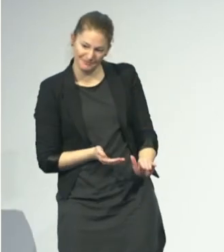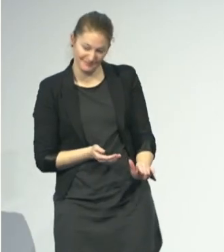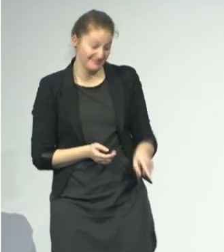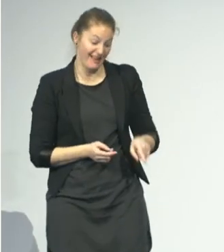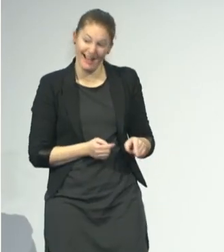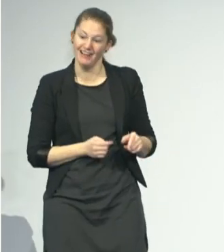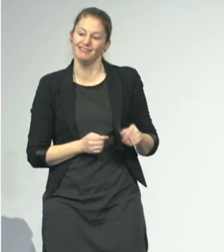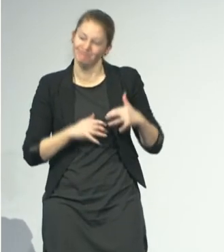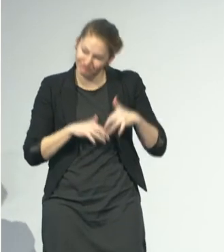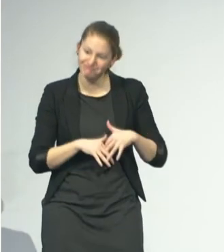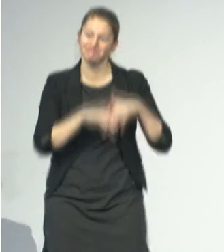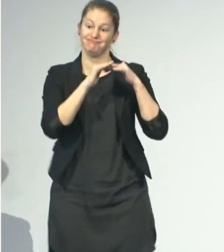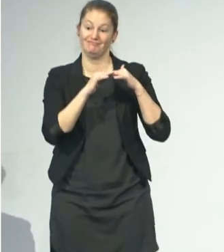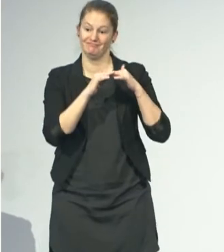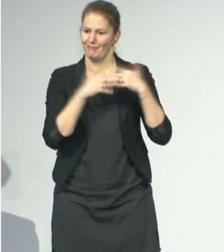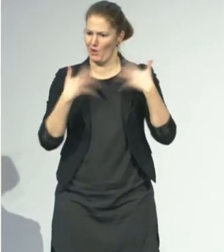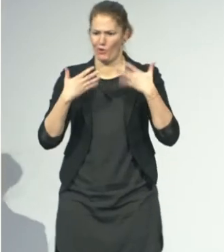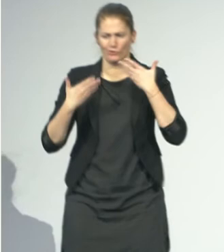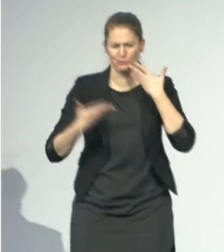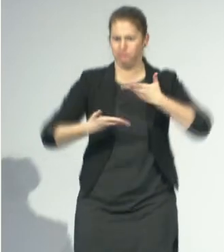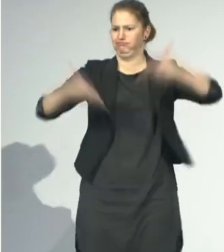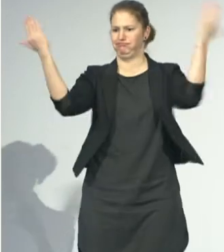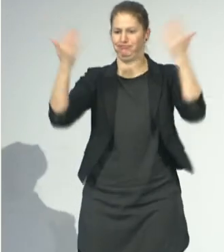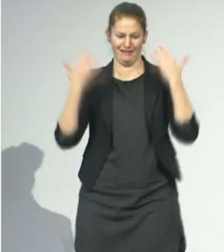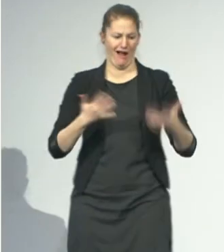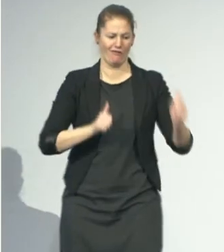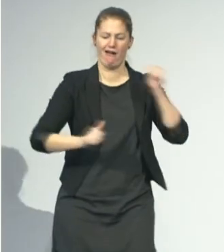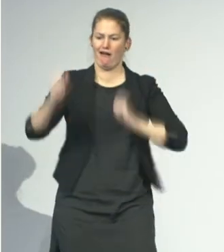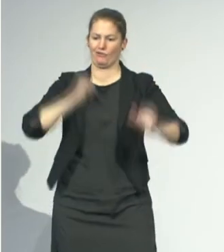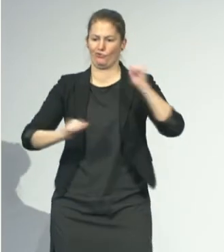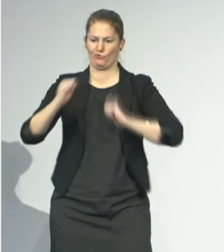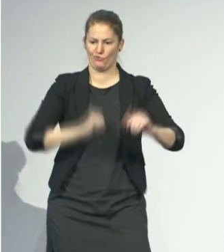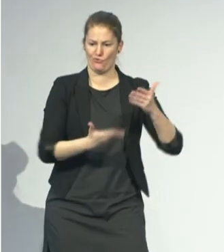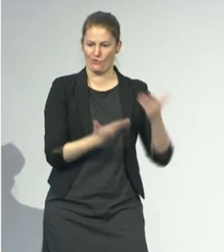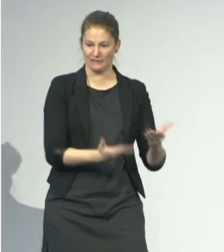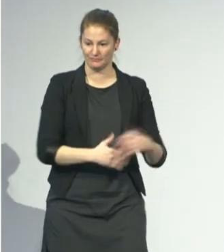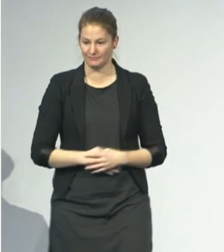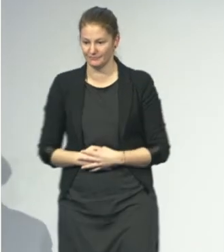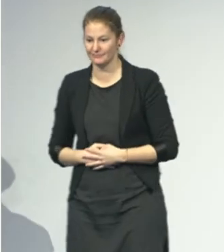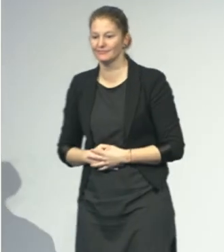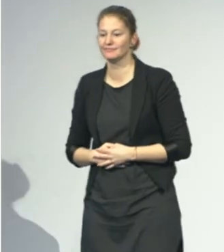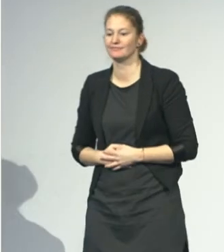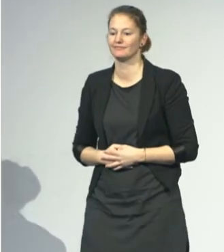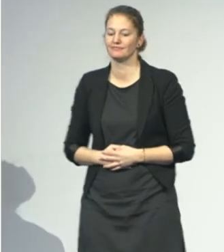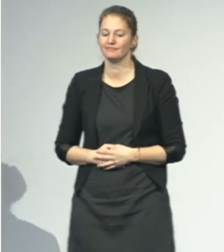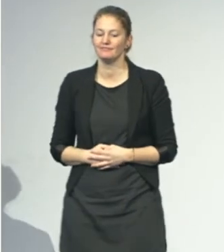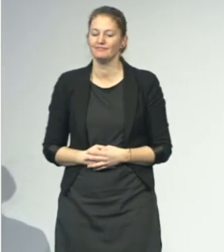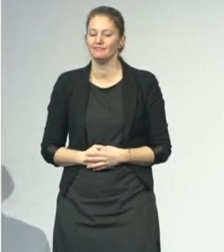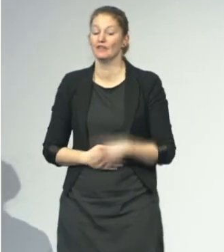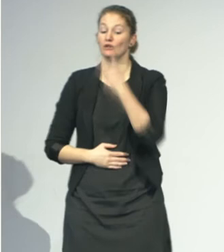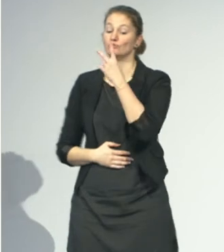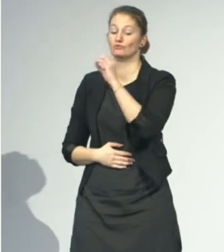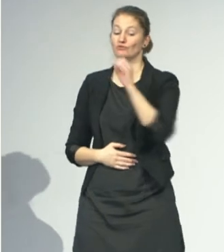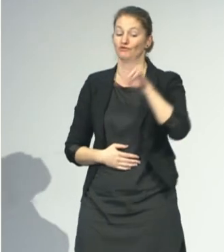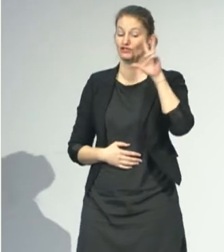in 2003, she decided to create a project in our NGO to